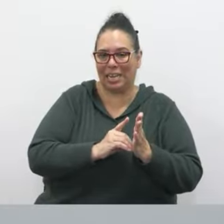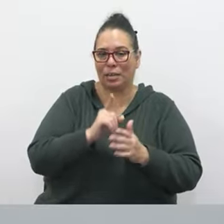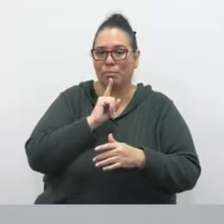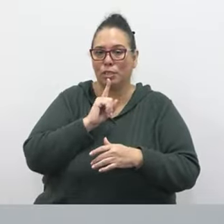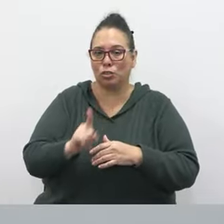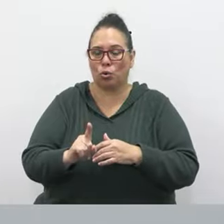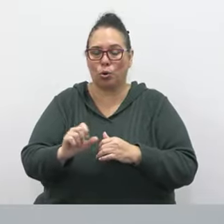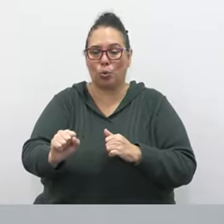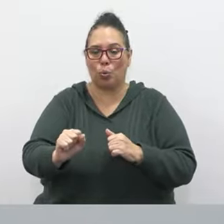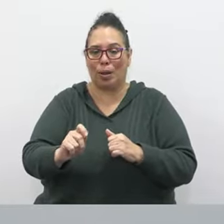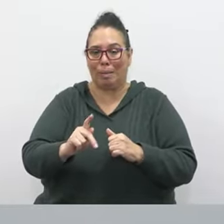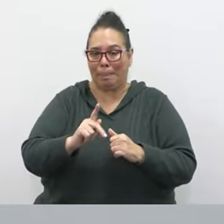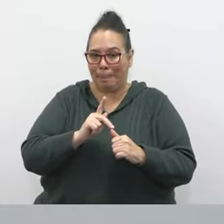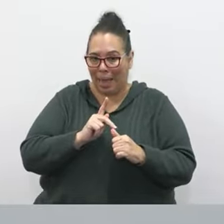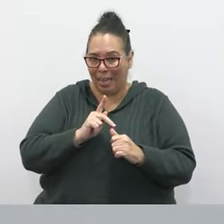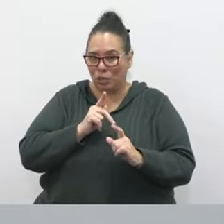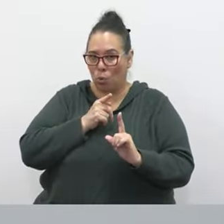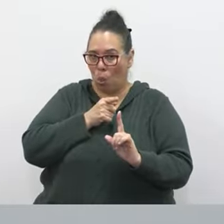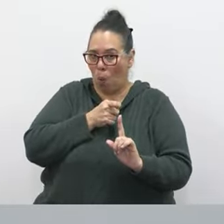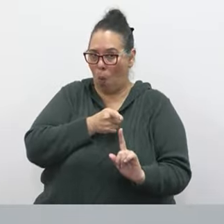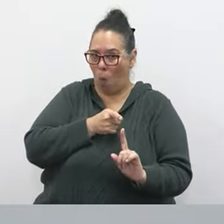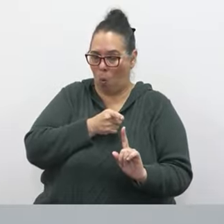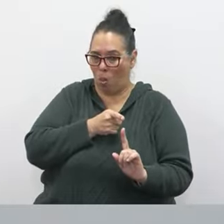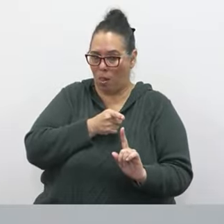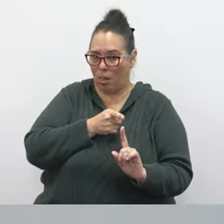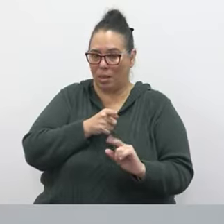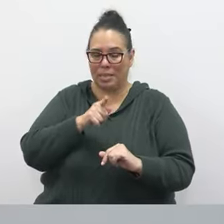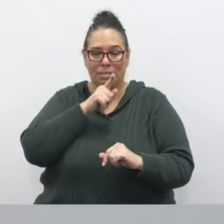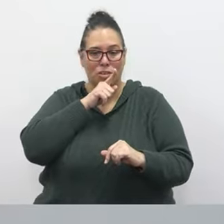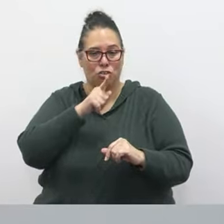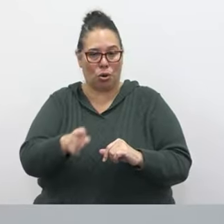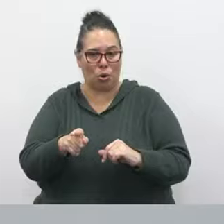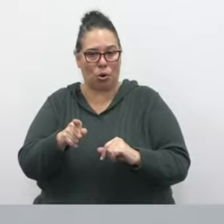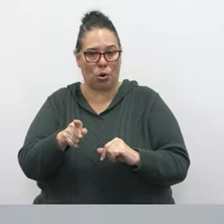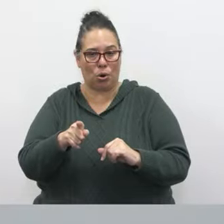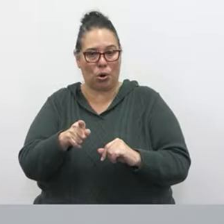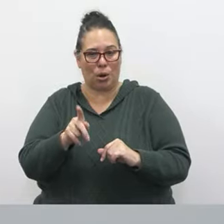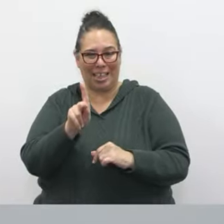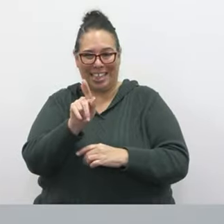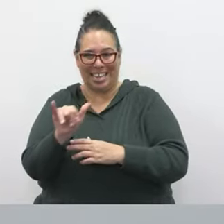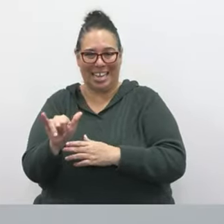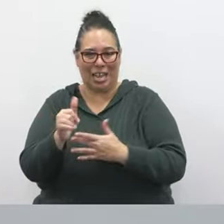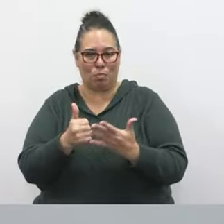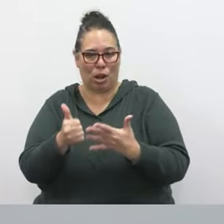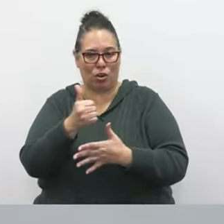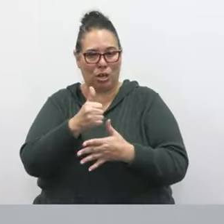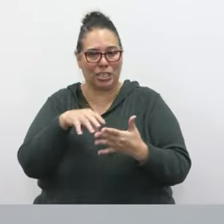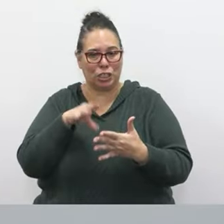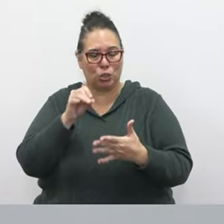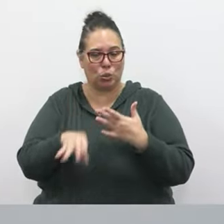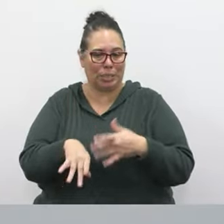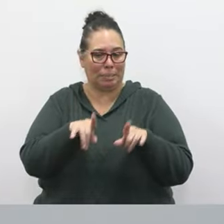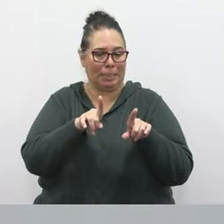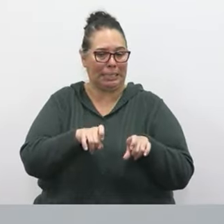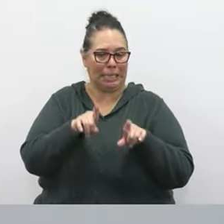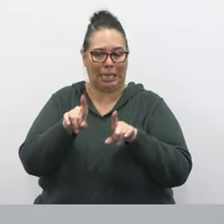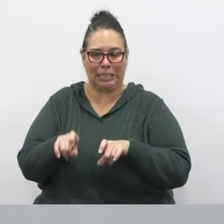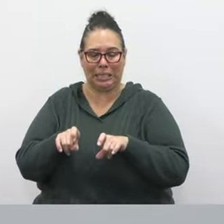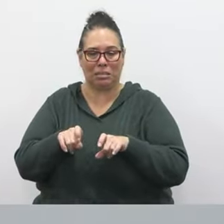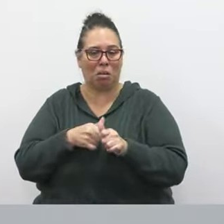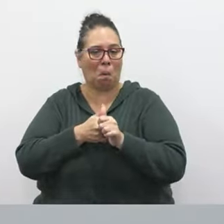to the goal, and the goal is ensuring that we're getting to those key priorities and students are being assessed according to the standards,